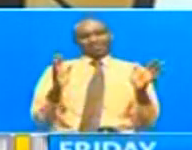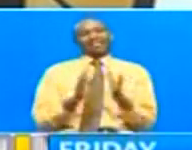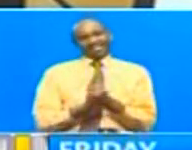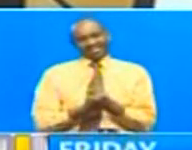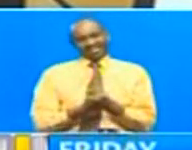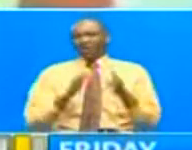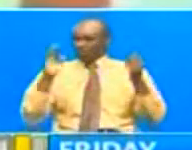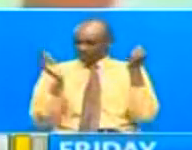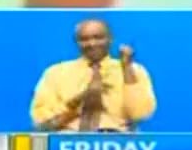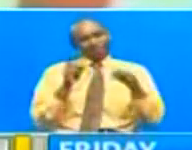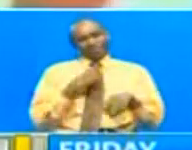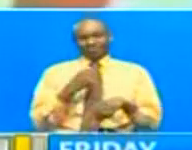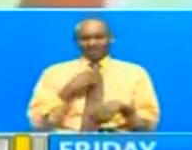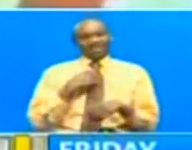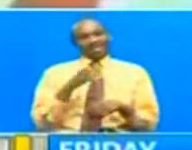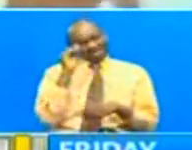was the worst part of it.